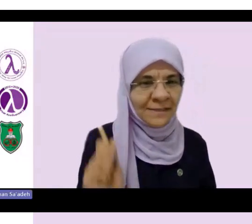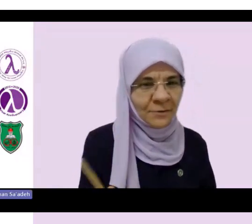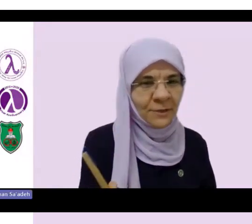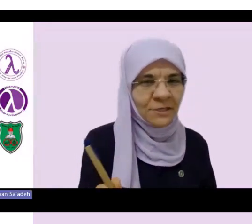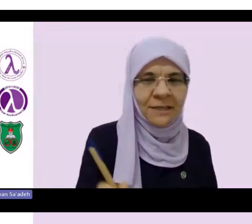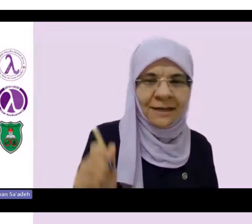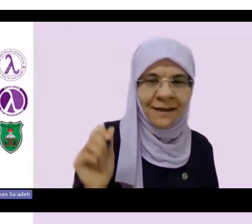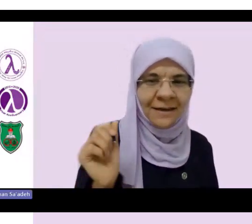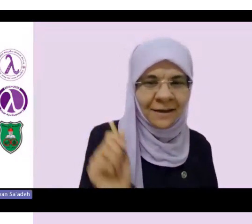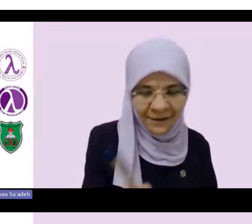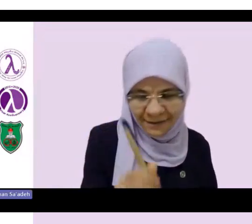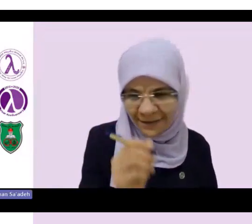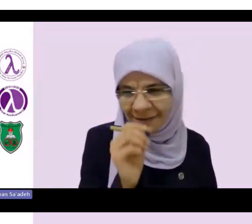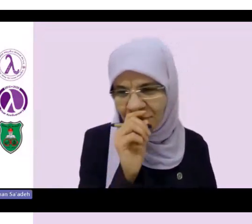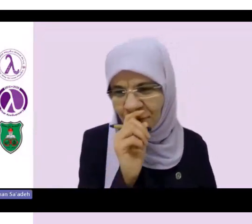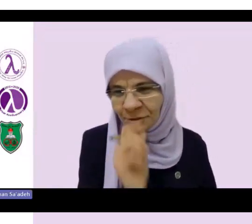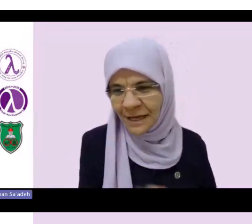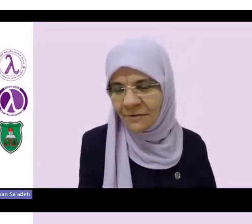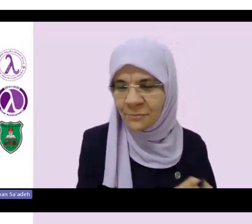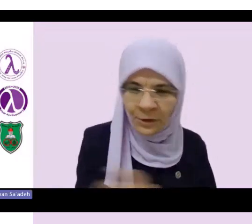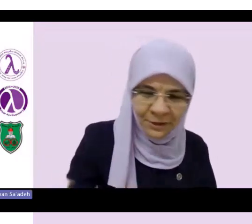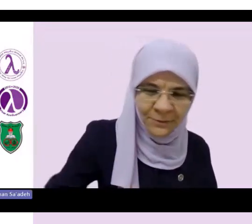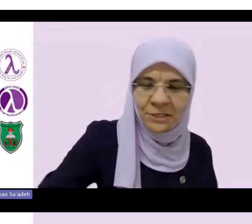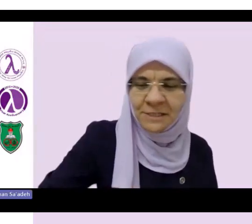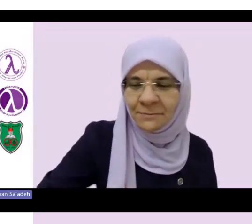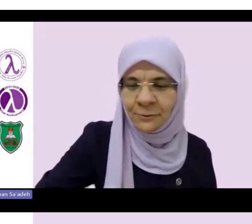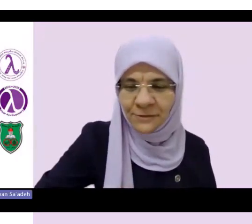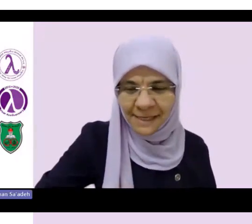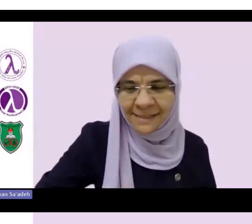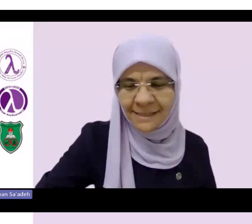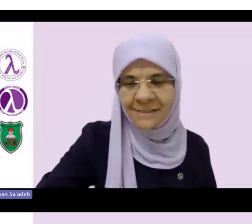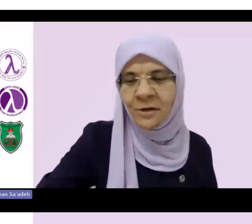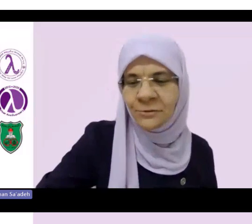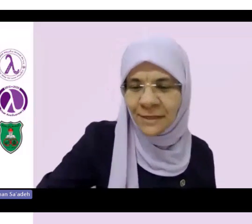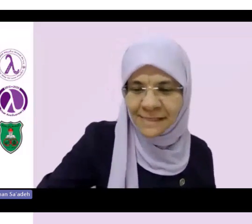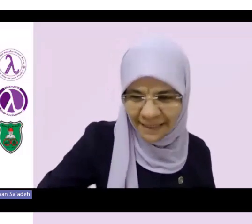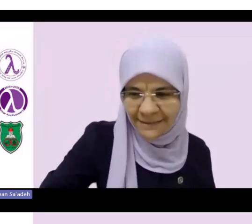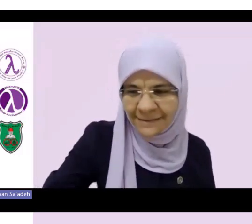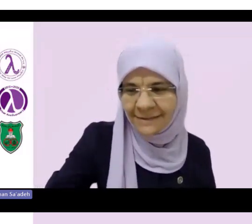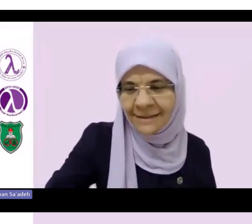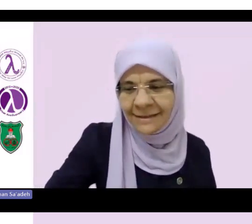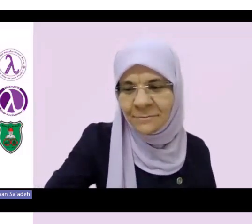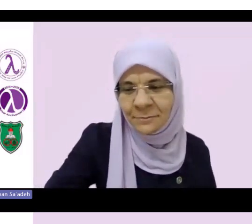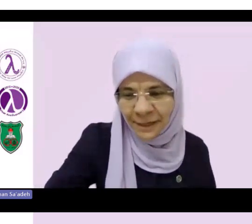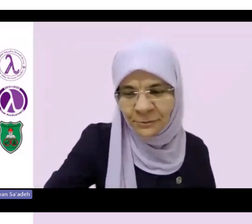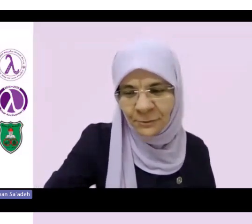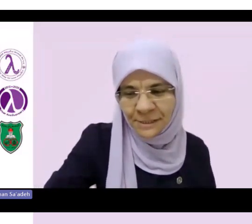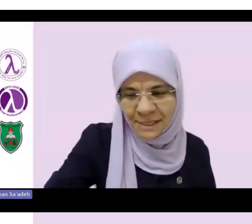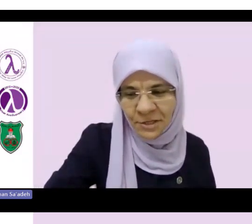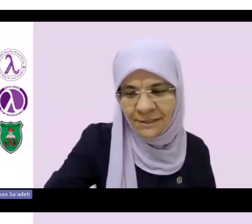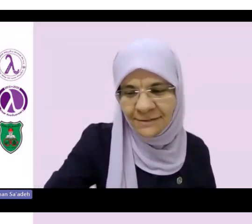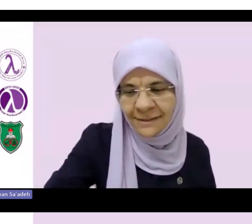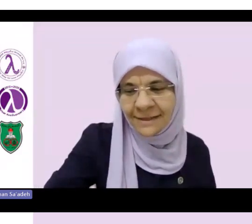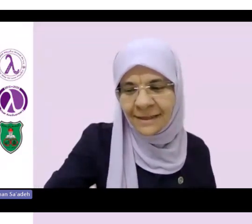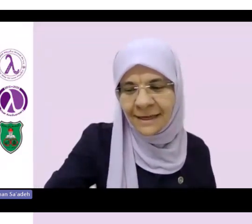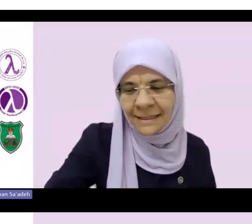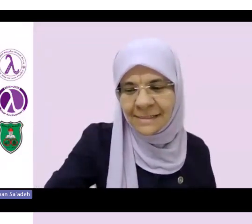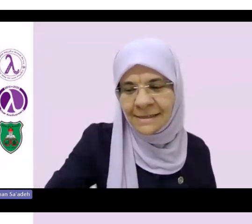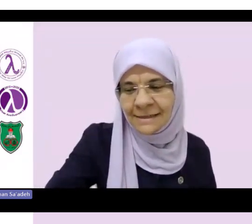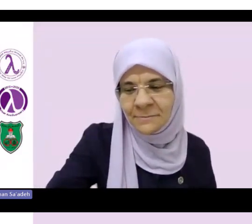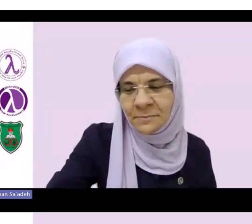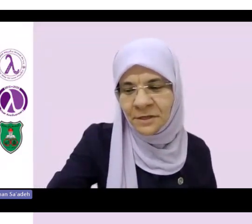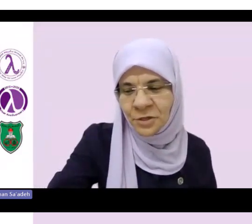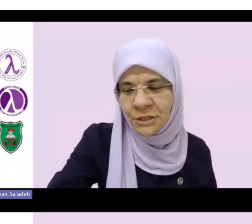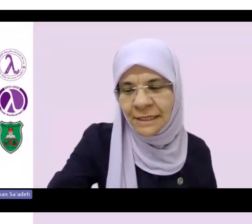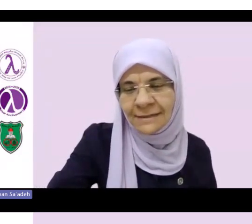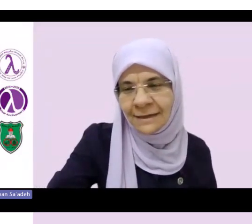Yeah, with this question, I think if we don't have more questions about physics, let's go to the second part of our session.